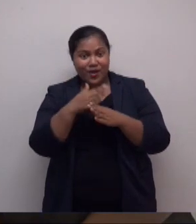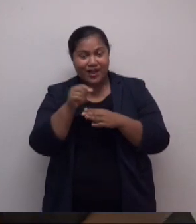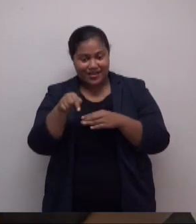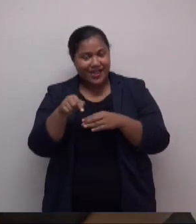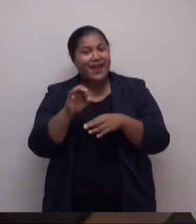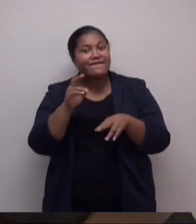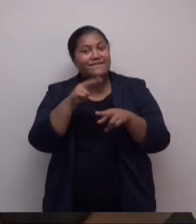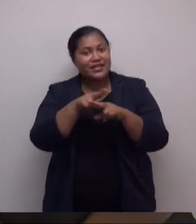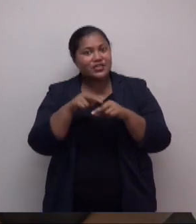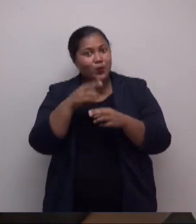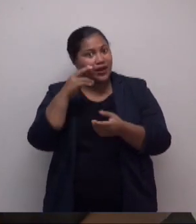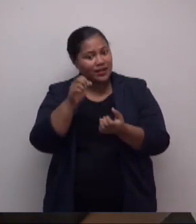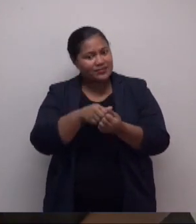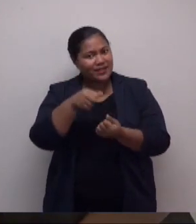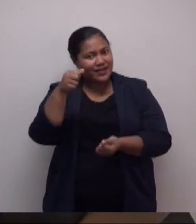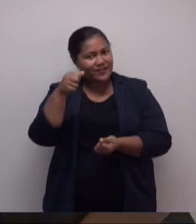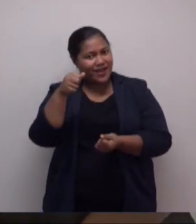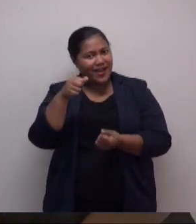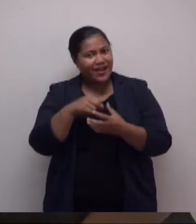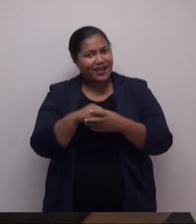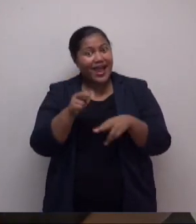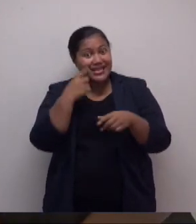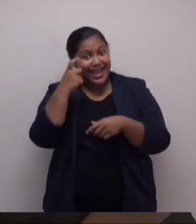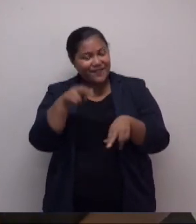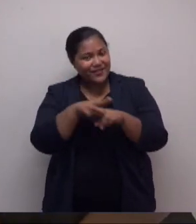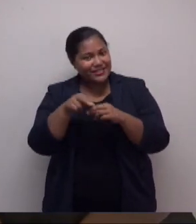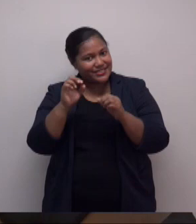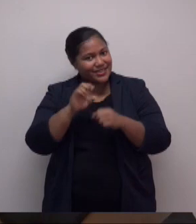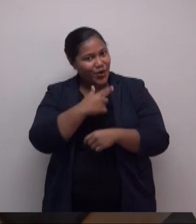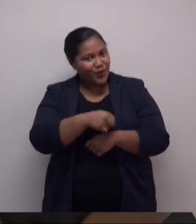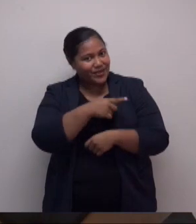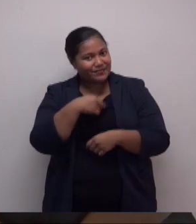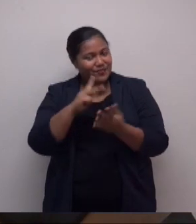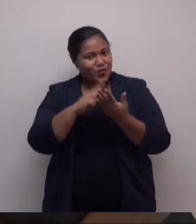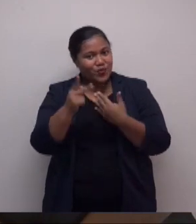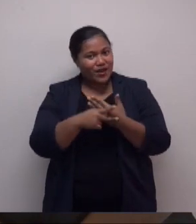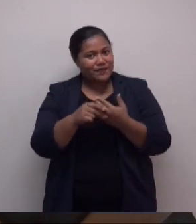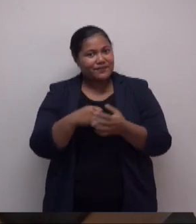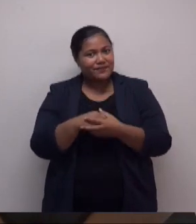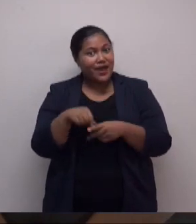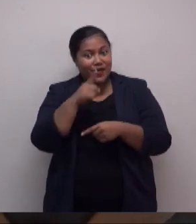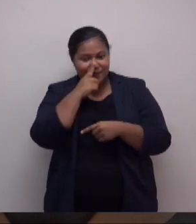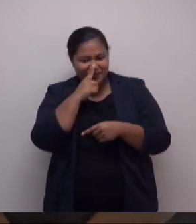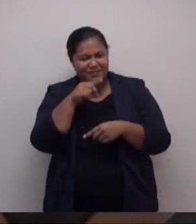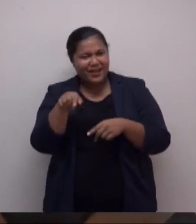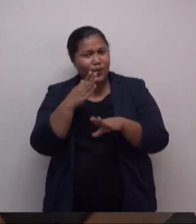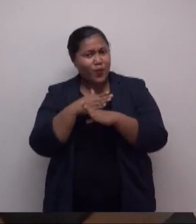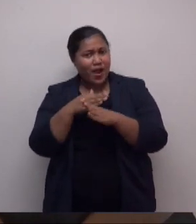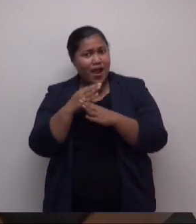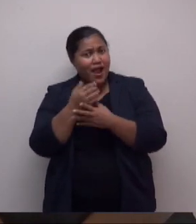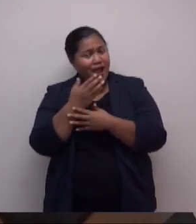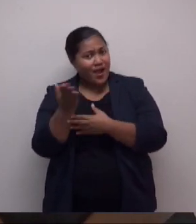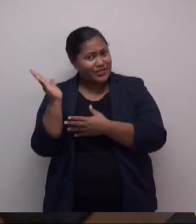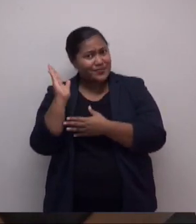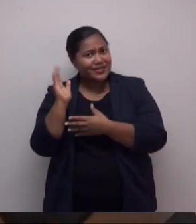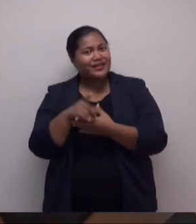be certified under the Care Fiji Commitment Program. And our people's world-renowned hospitality is as wonderful as